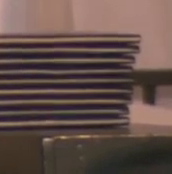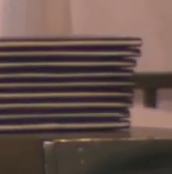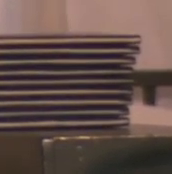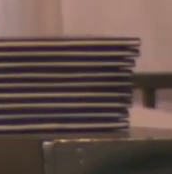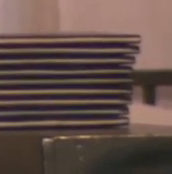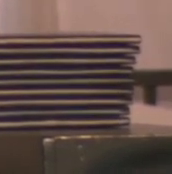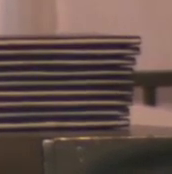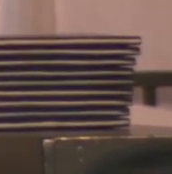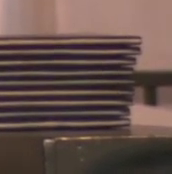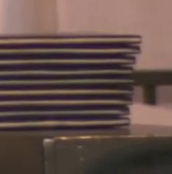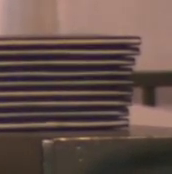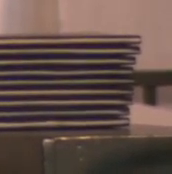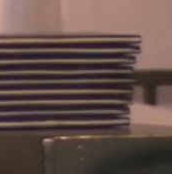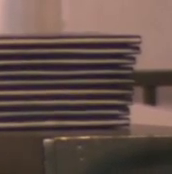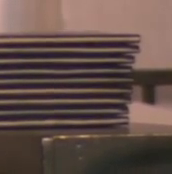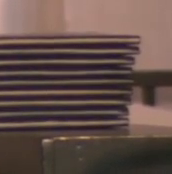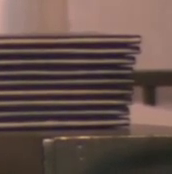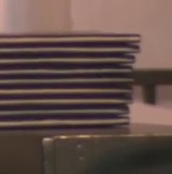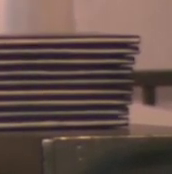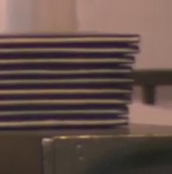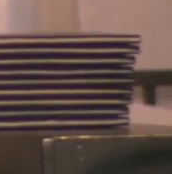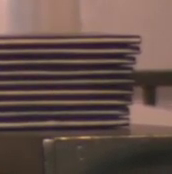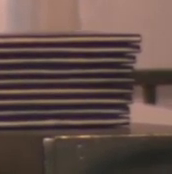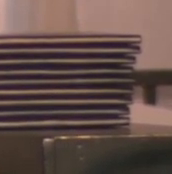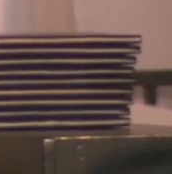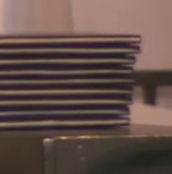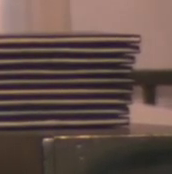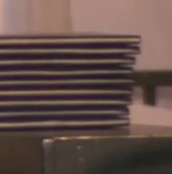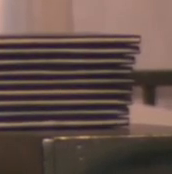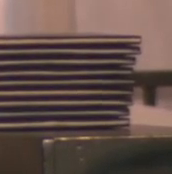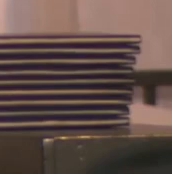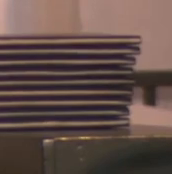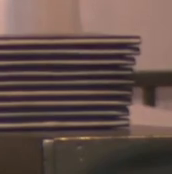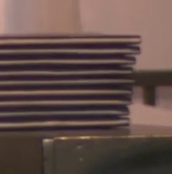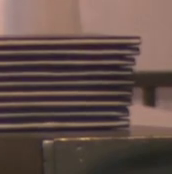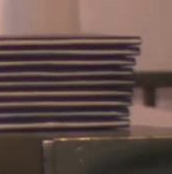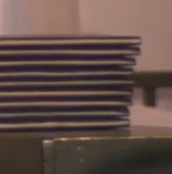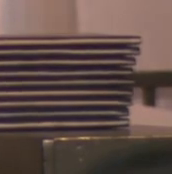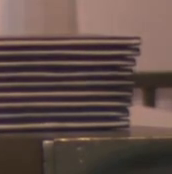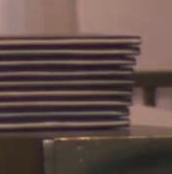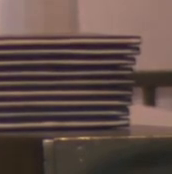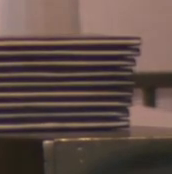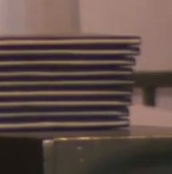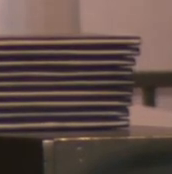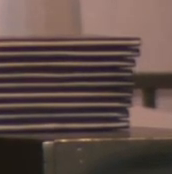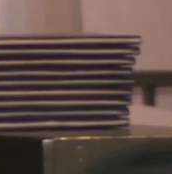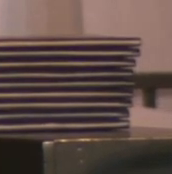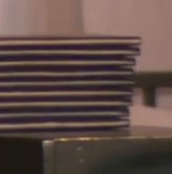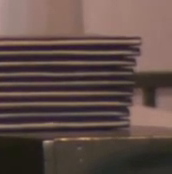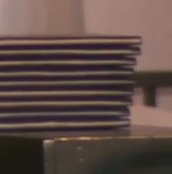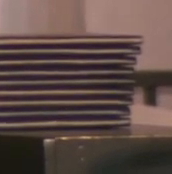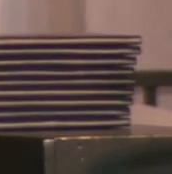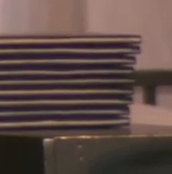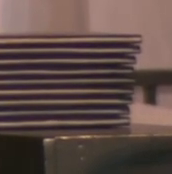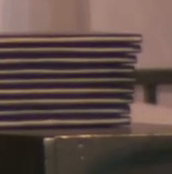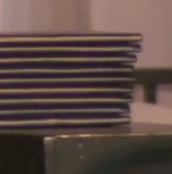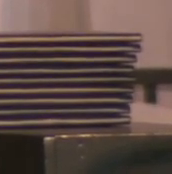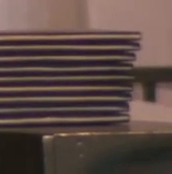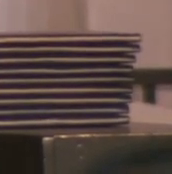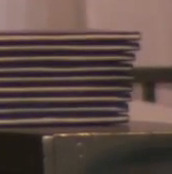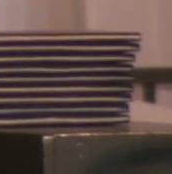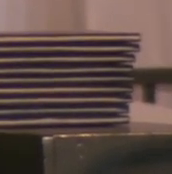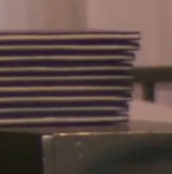There's a dear favored spot that shall never be forgot, for